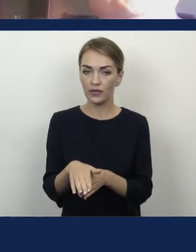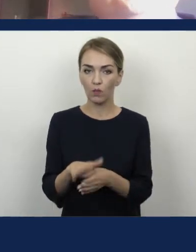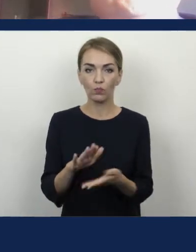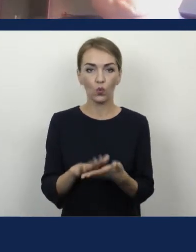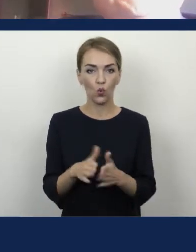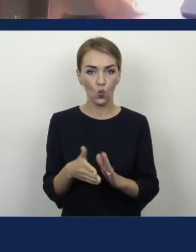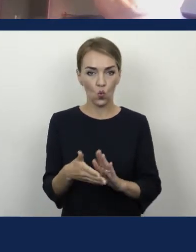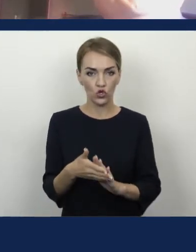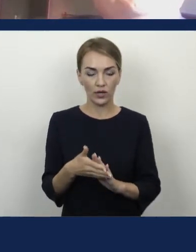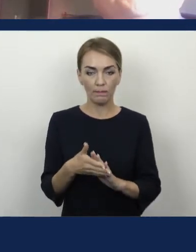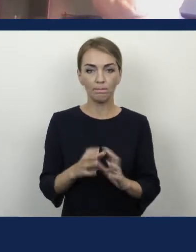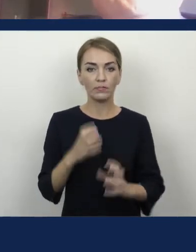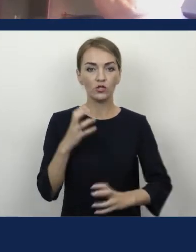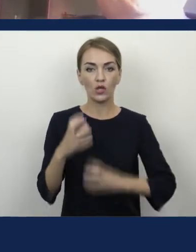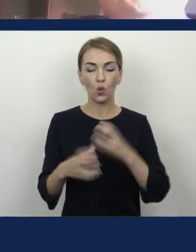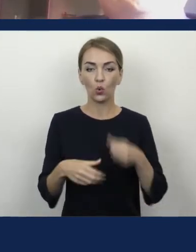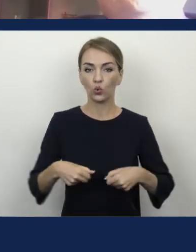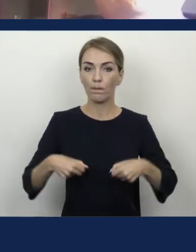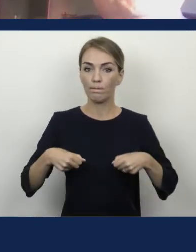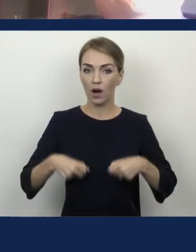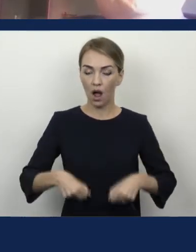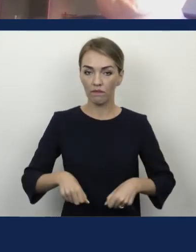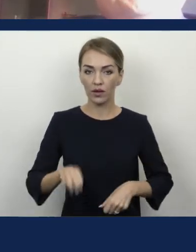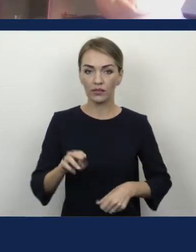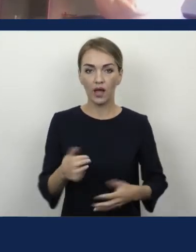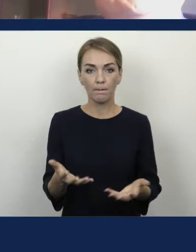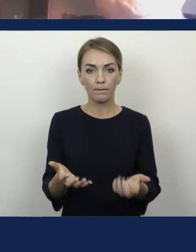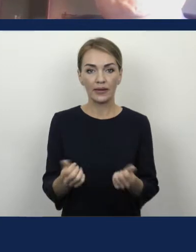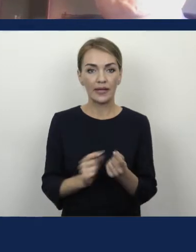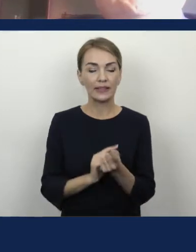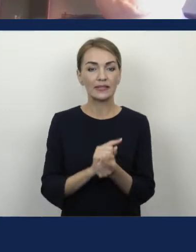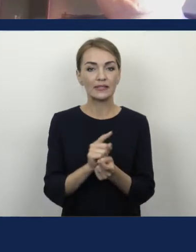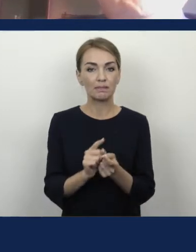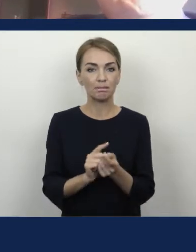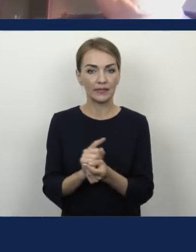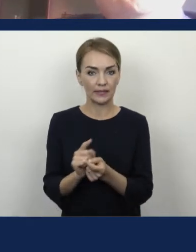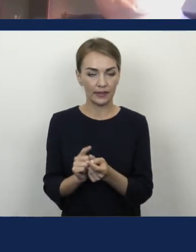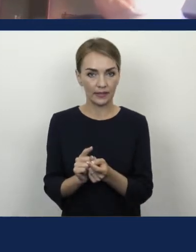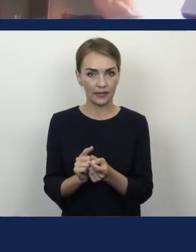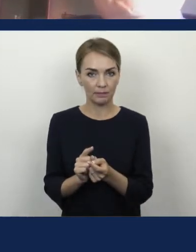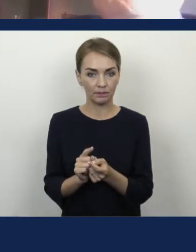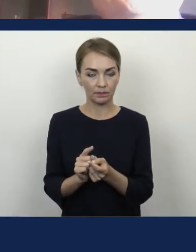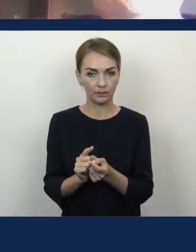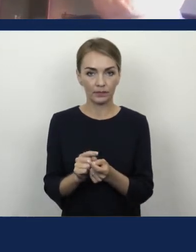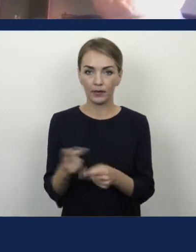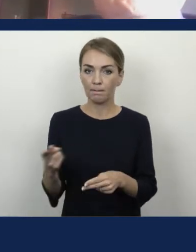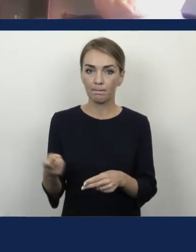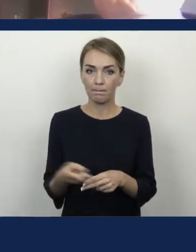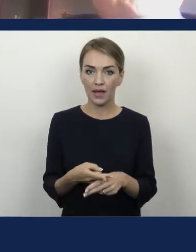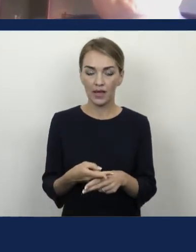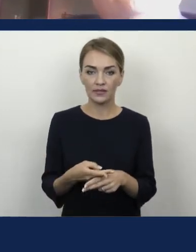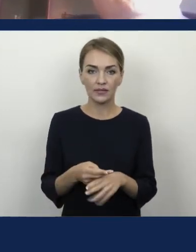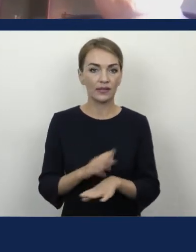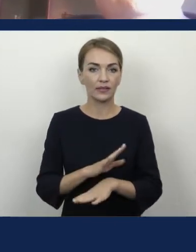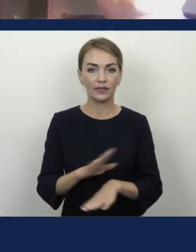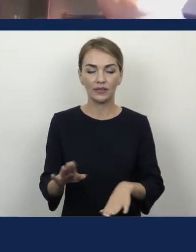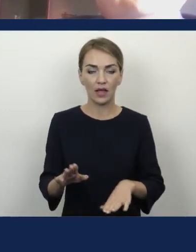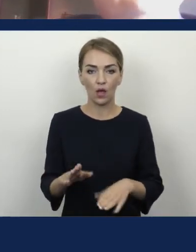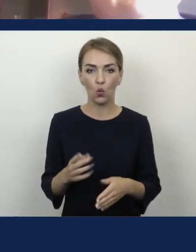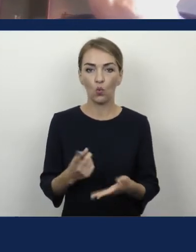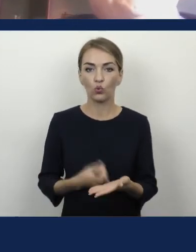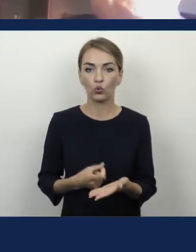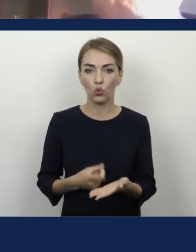and to adapt the amendments without an unreasonable delay. Even though